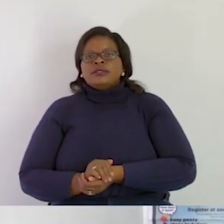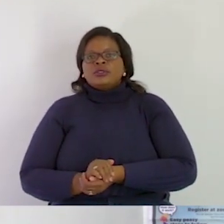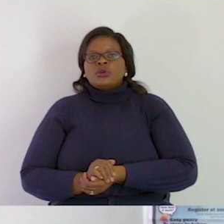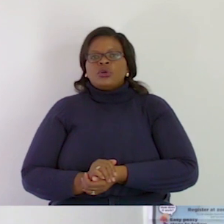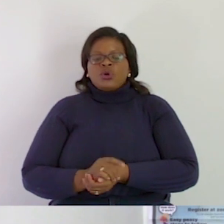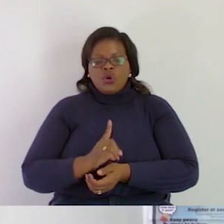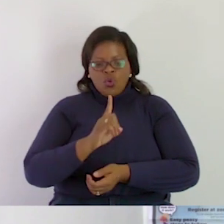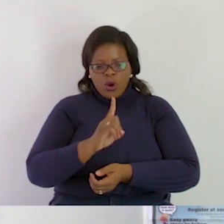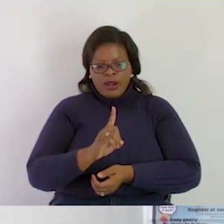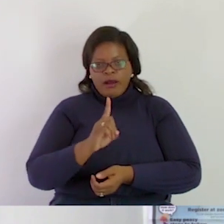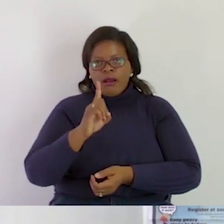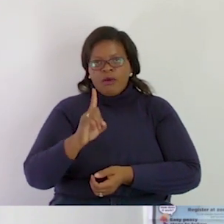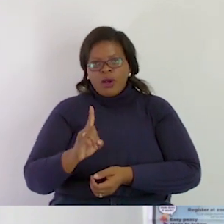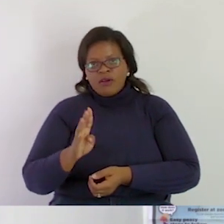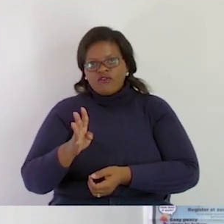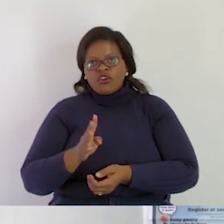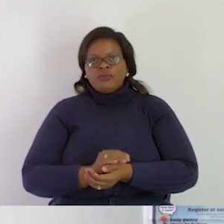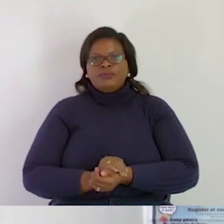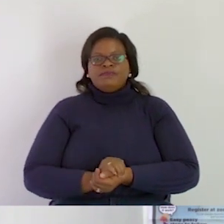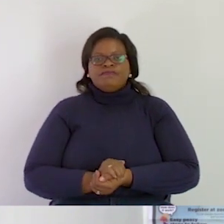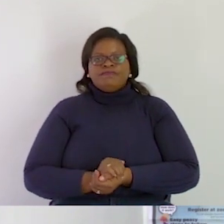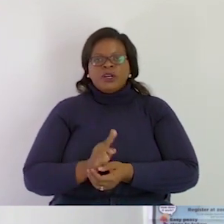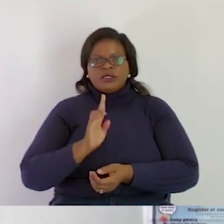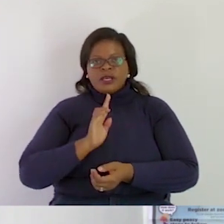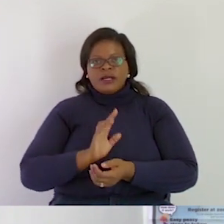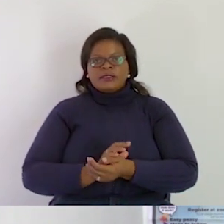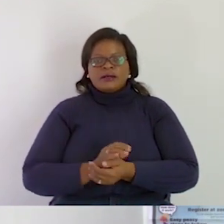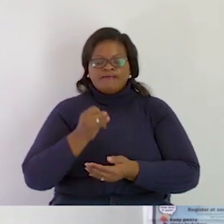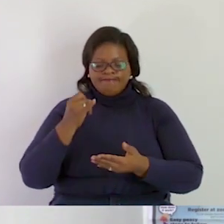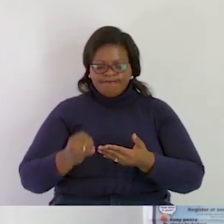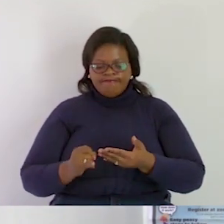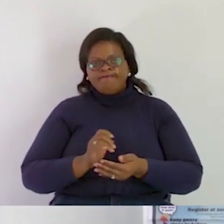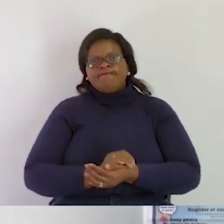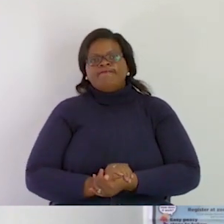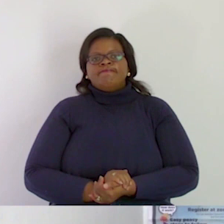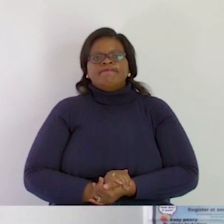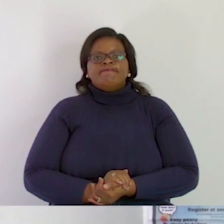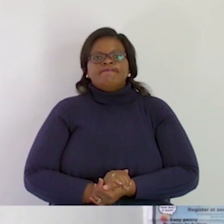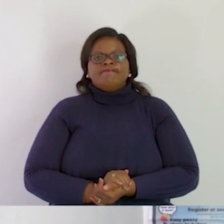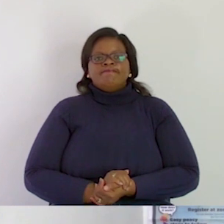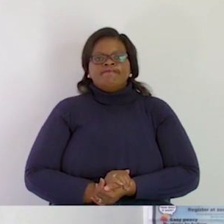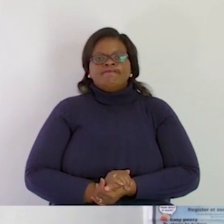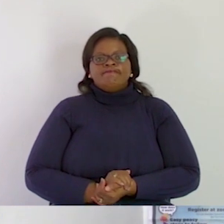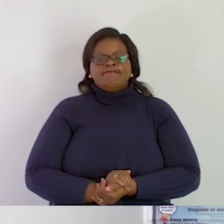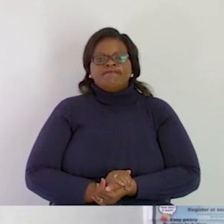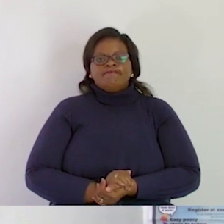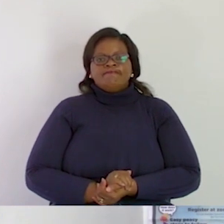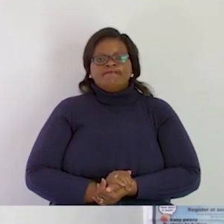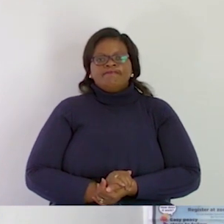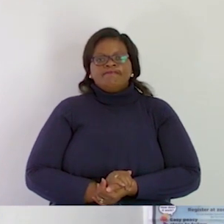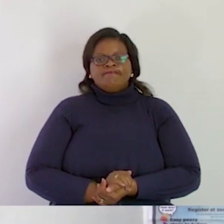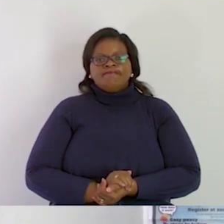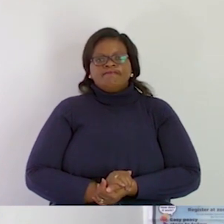1, 4 as your final answer. What I have done here is to do